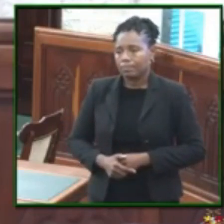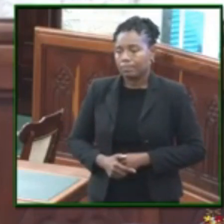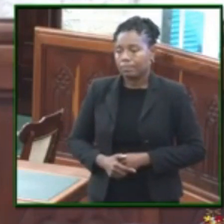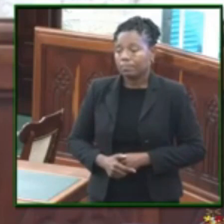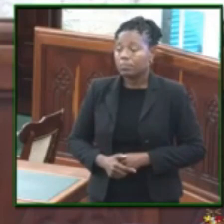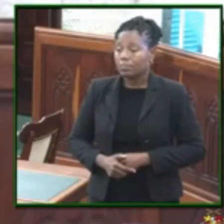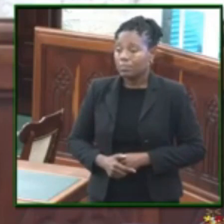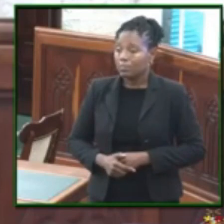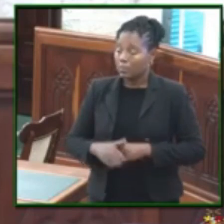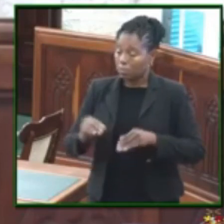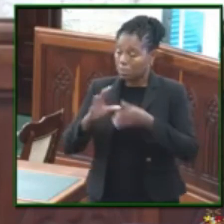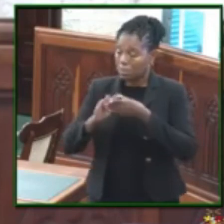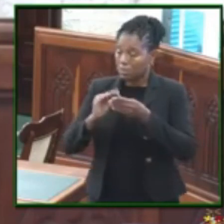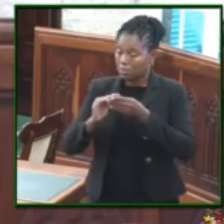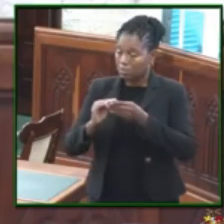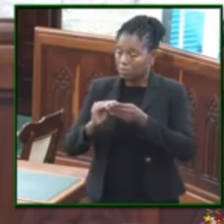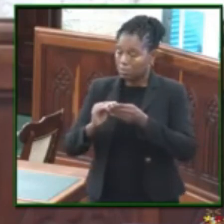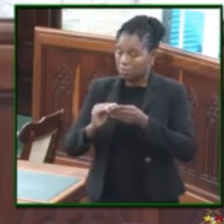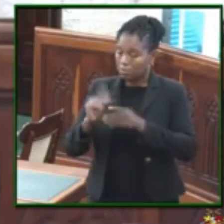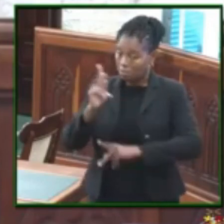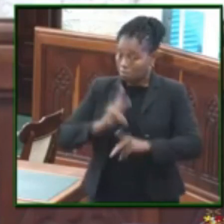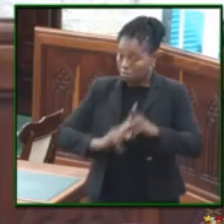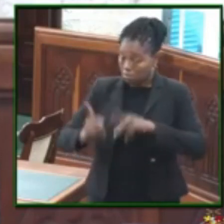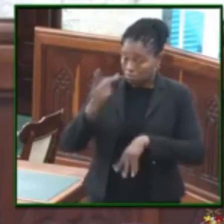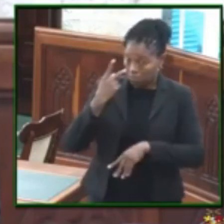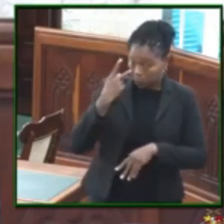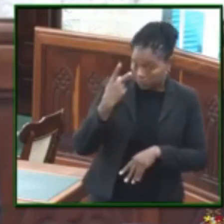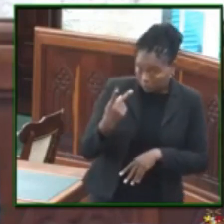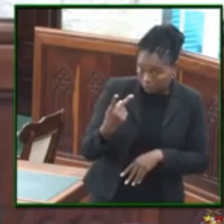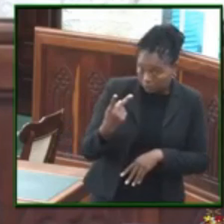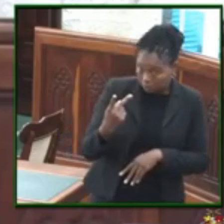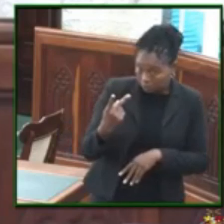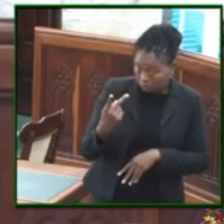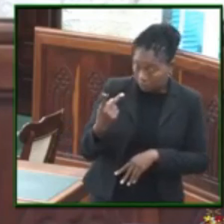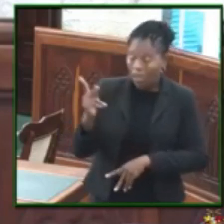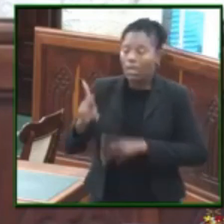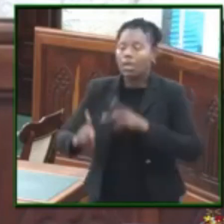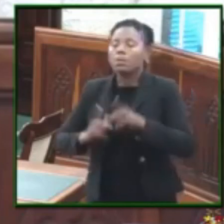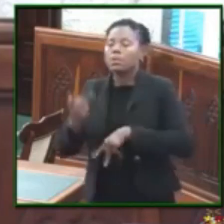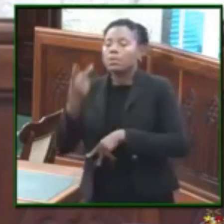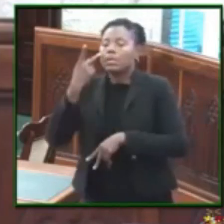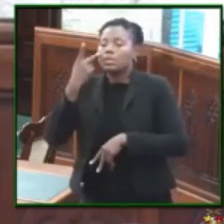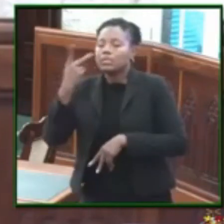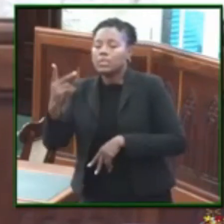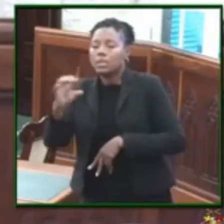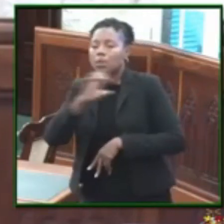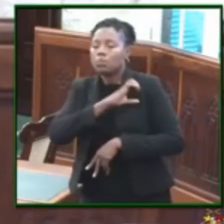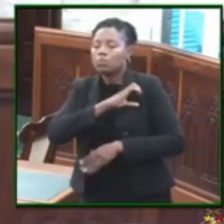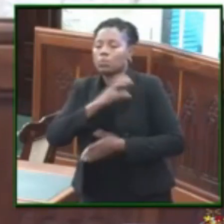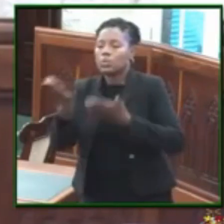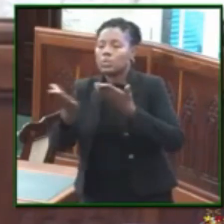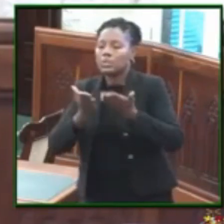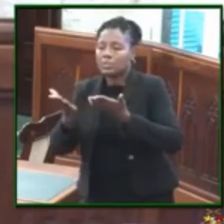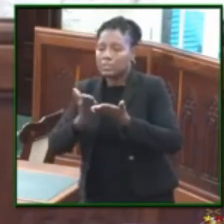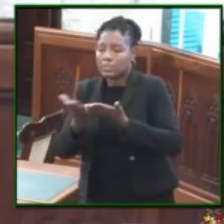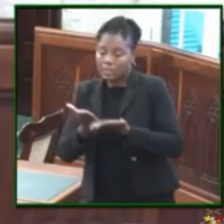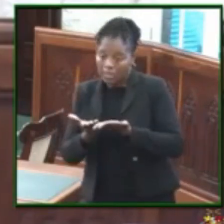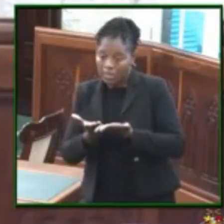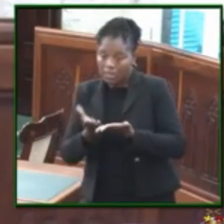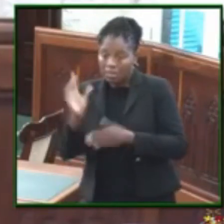I can say what the public sees. The public sees a police service undermined by the